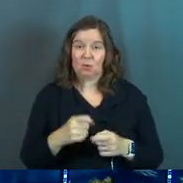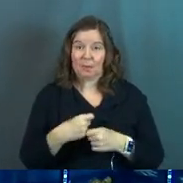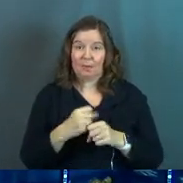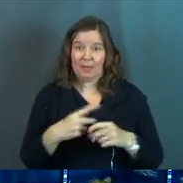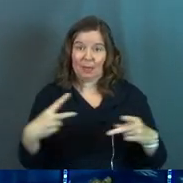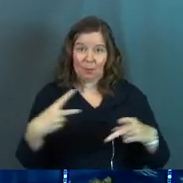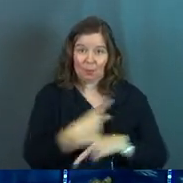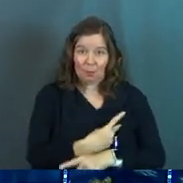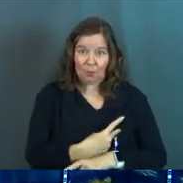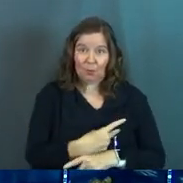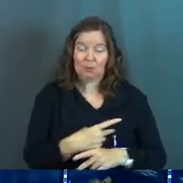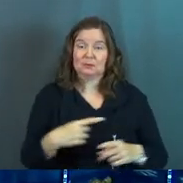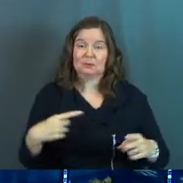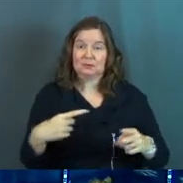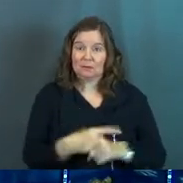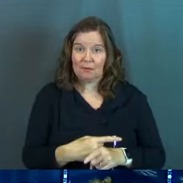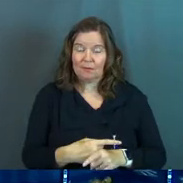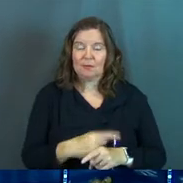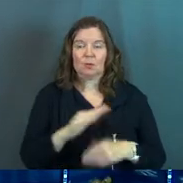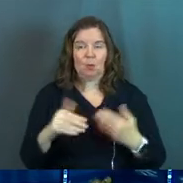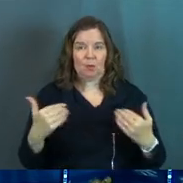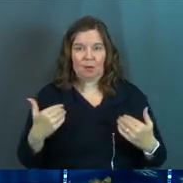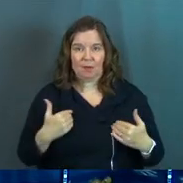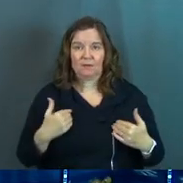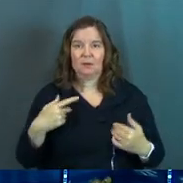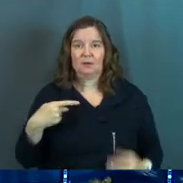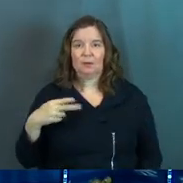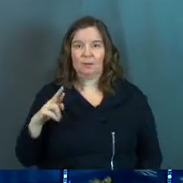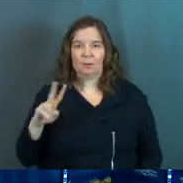all your conflicts in your life, because we've all got them,